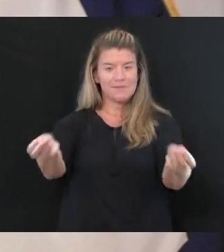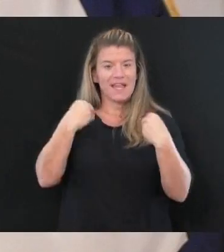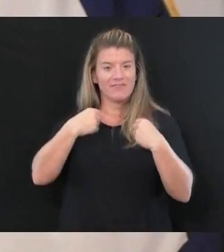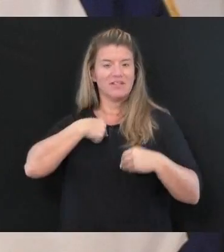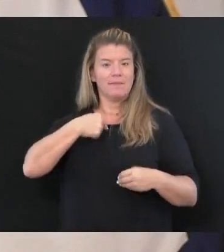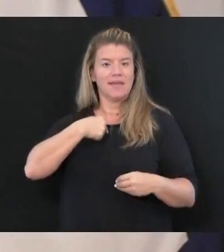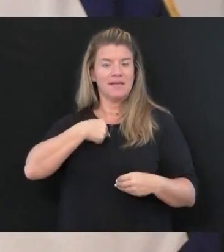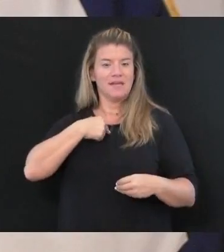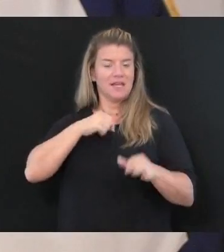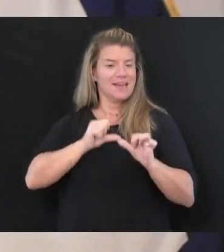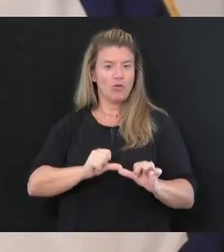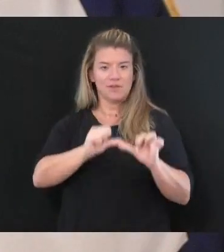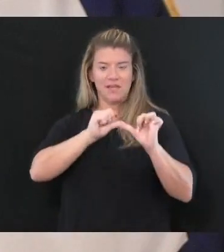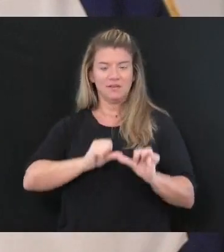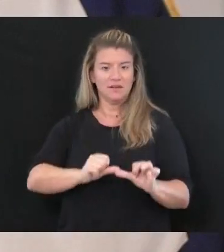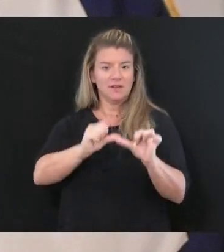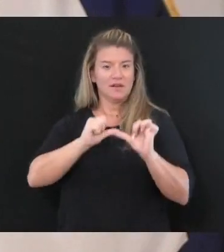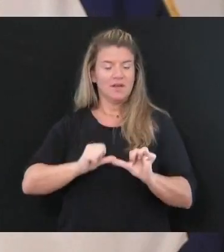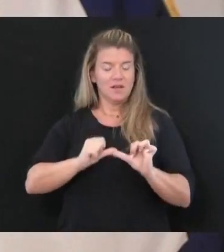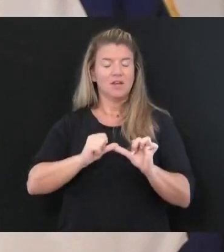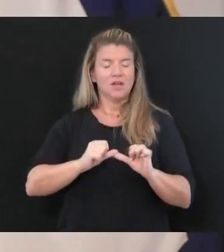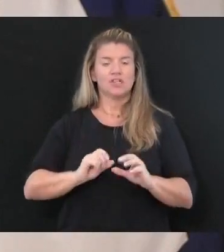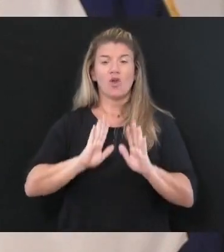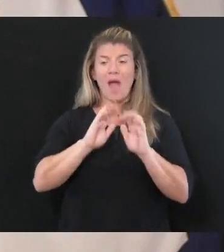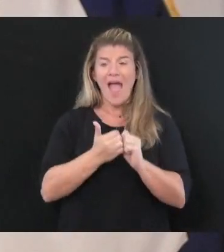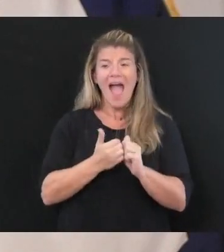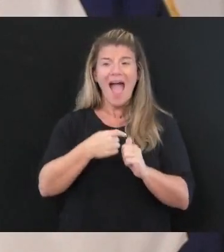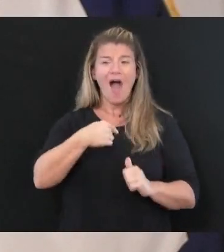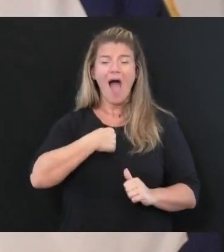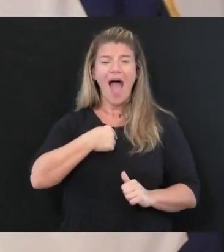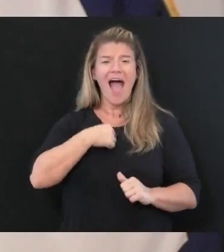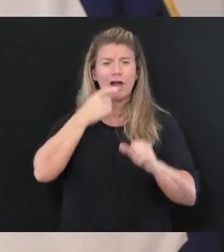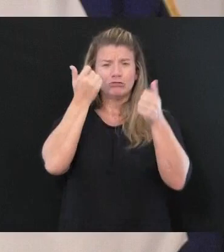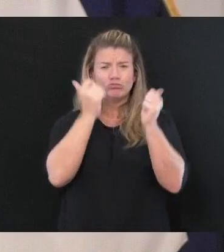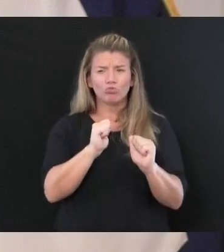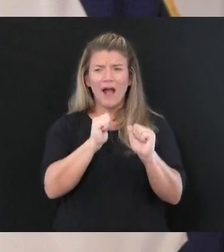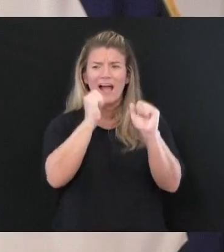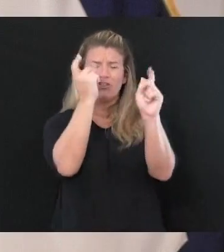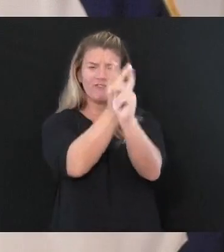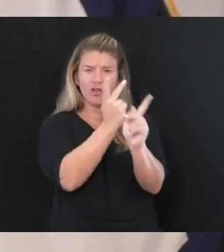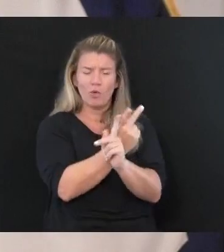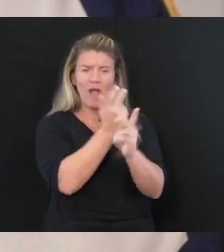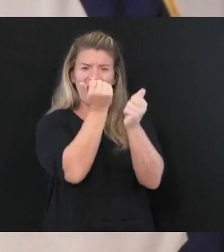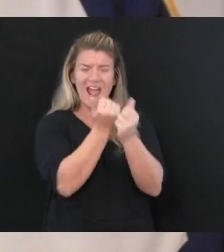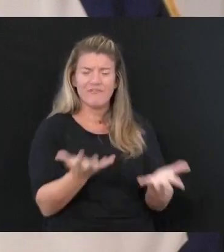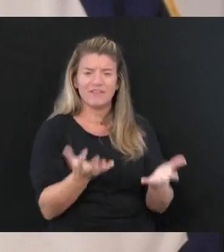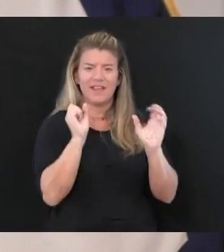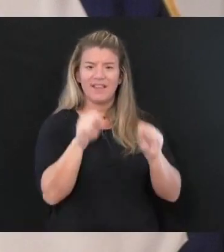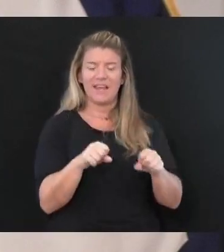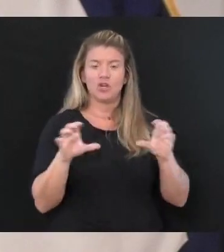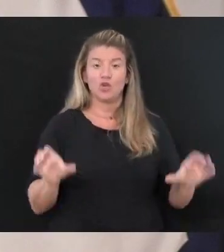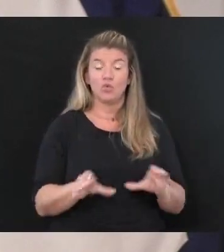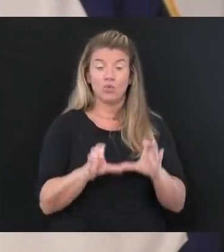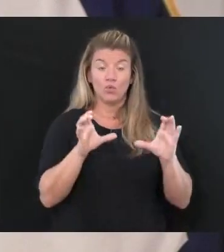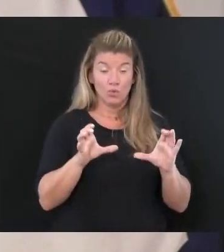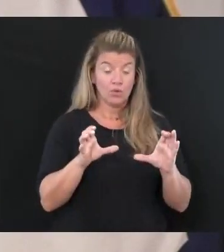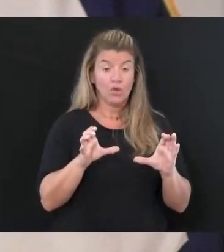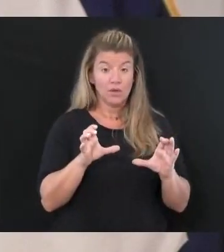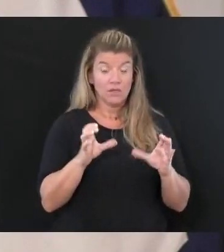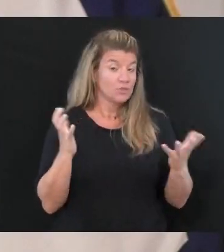Now, how I go about trying to do any and everything you can do is just this